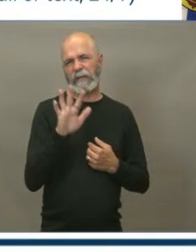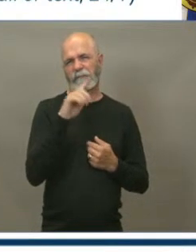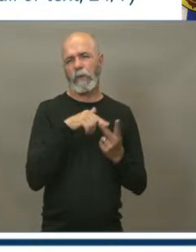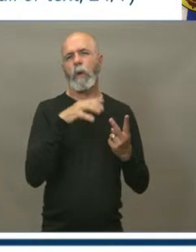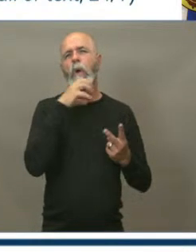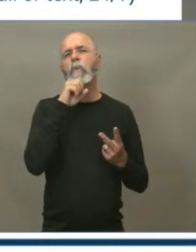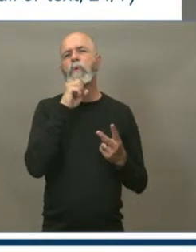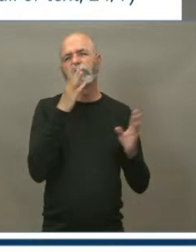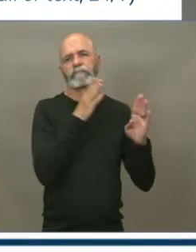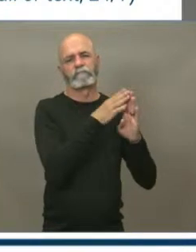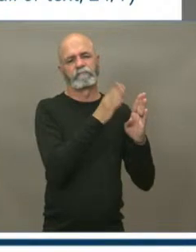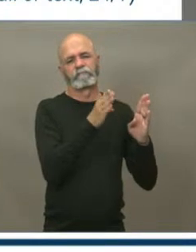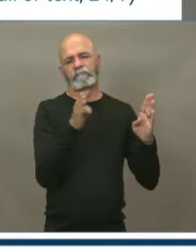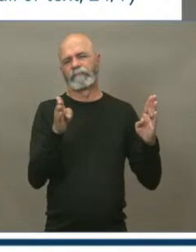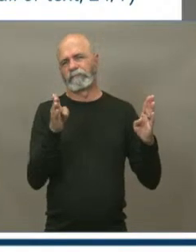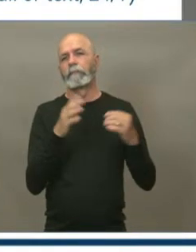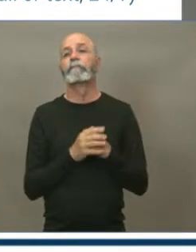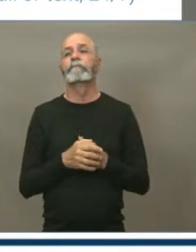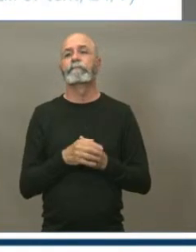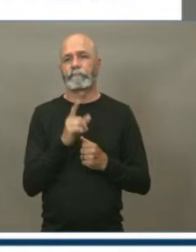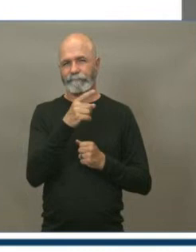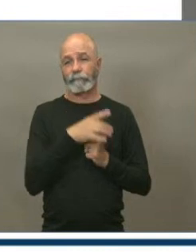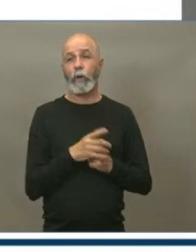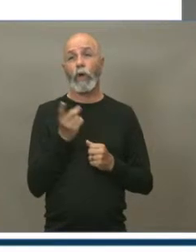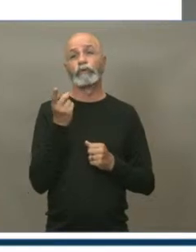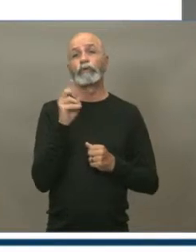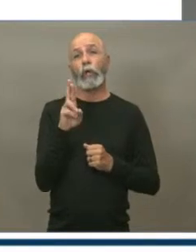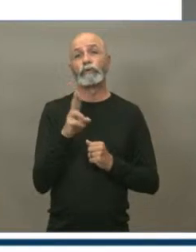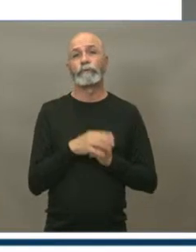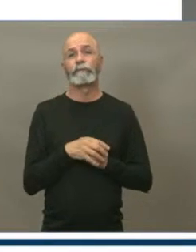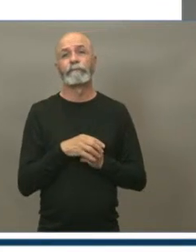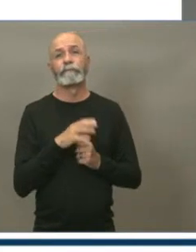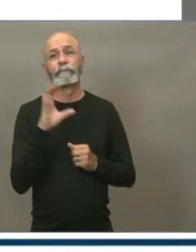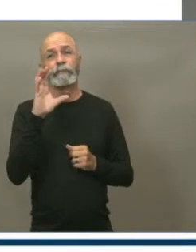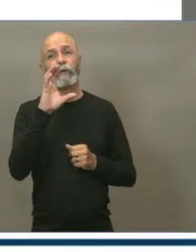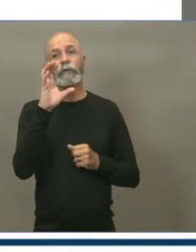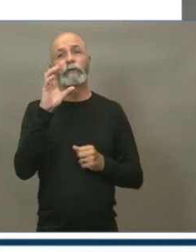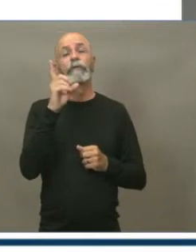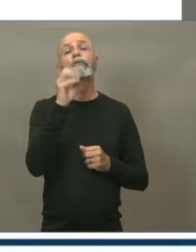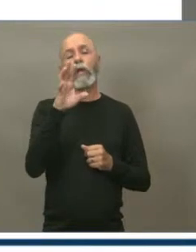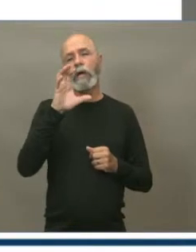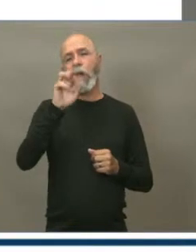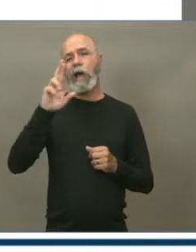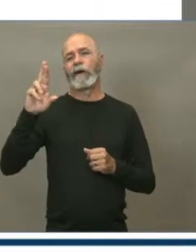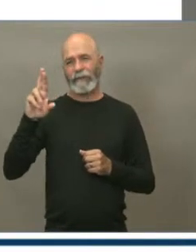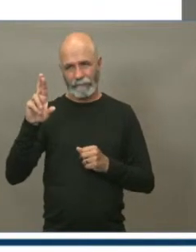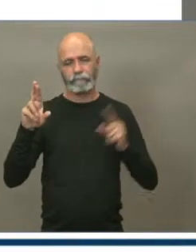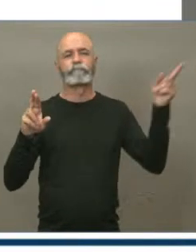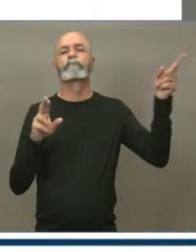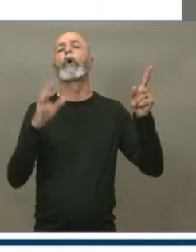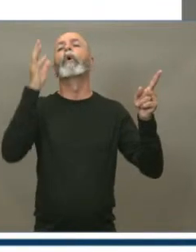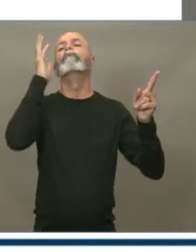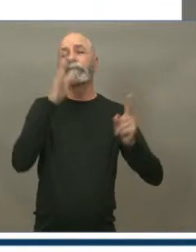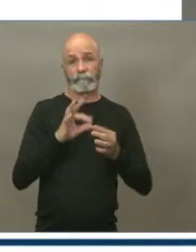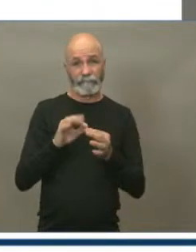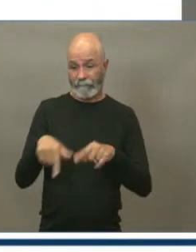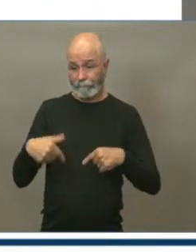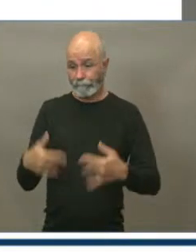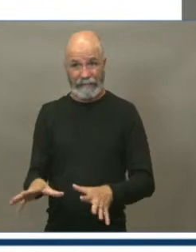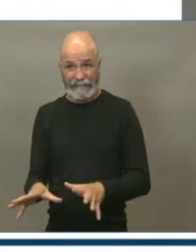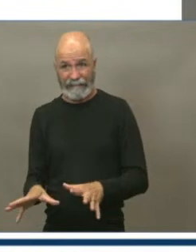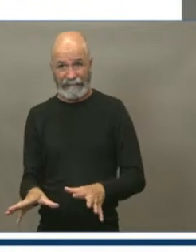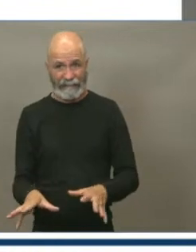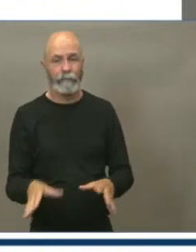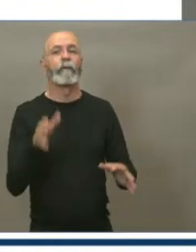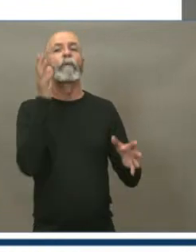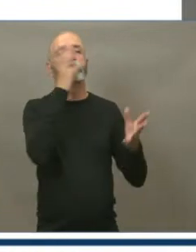So, Dr. Carr, the CEO of NSH, is going to be available to the media after this briefing. He can certainly speak to